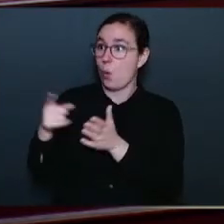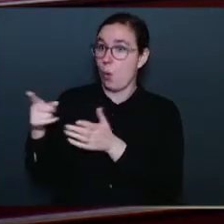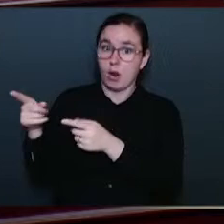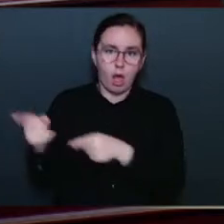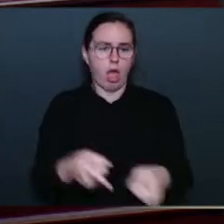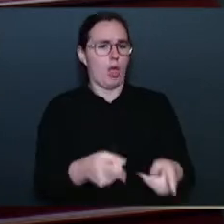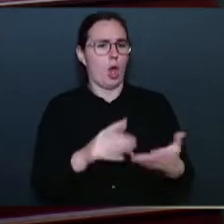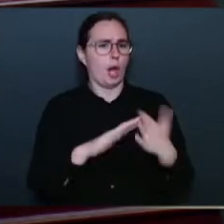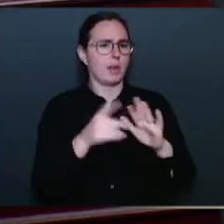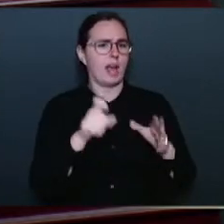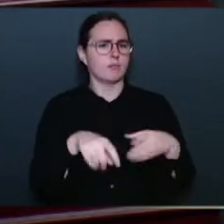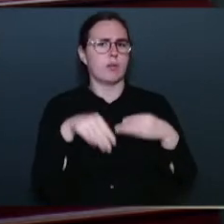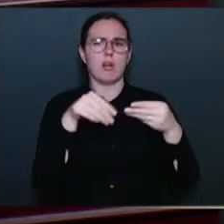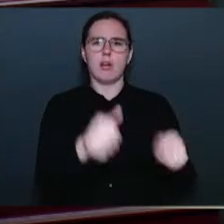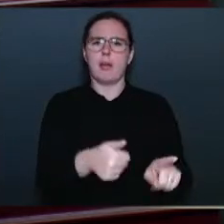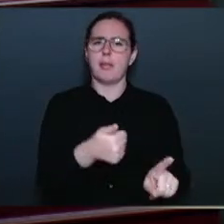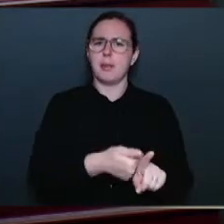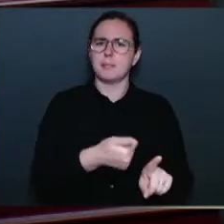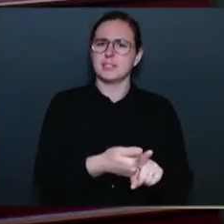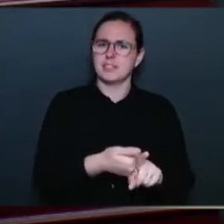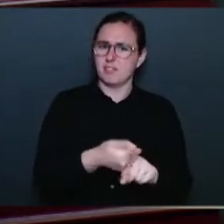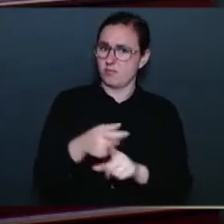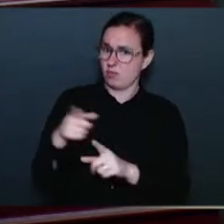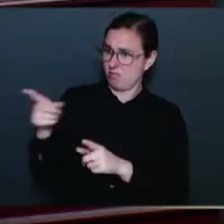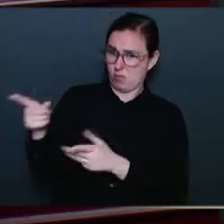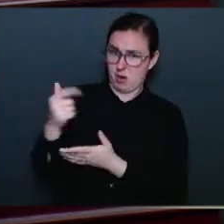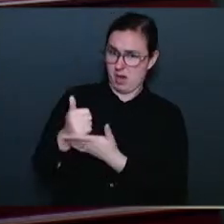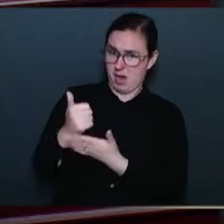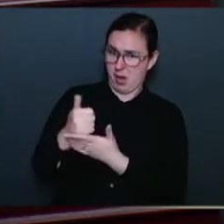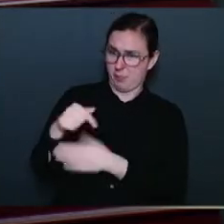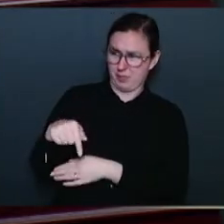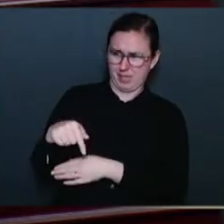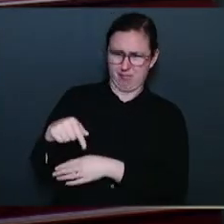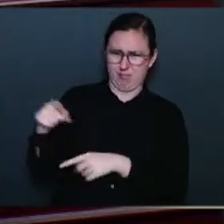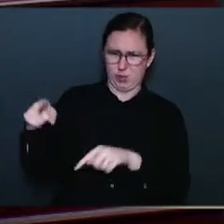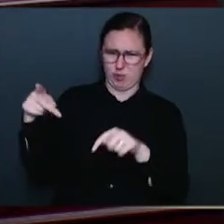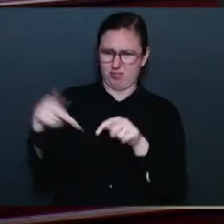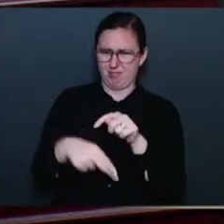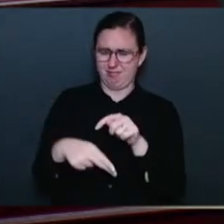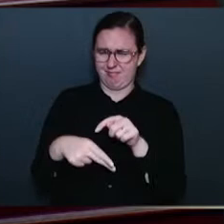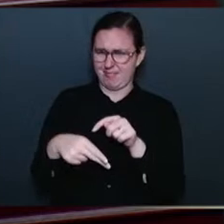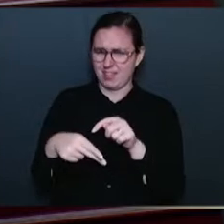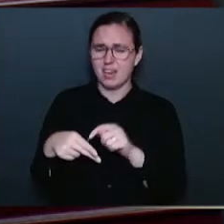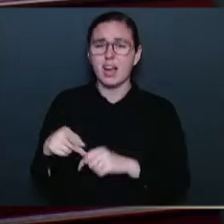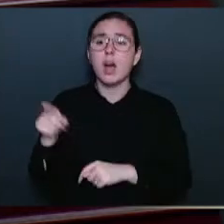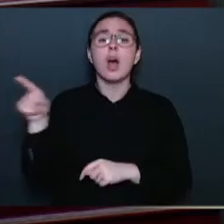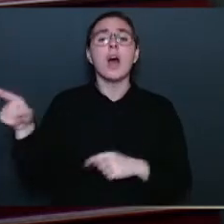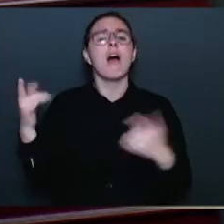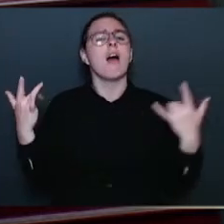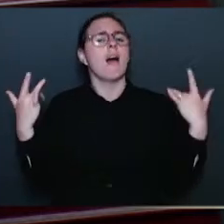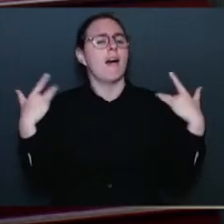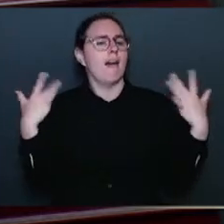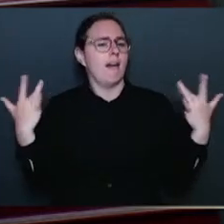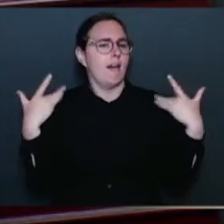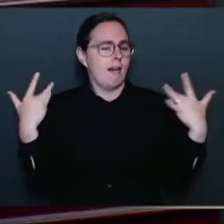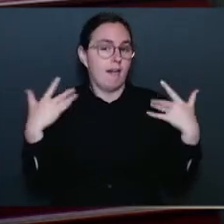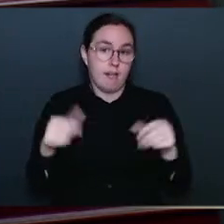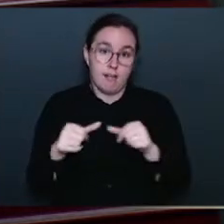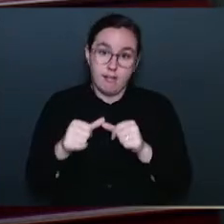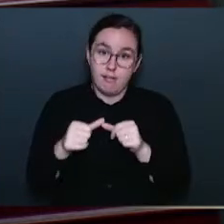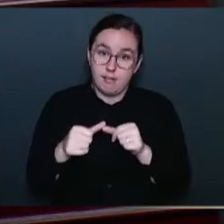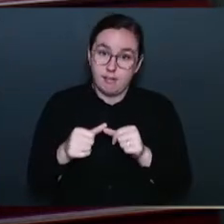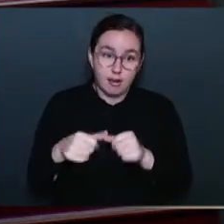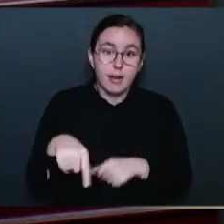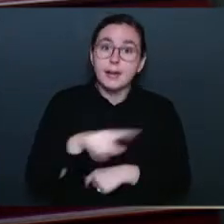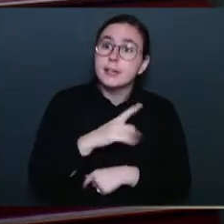example of this Minister bucking all of his actions and expecting albertans to just accept it given that Bamford can were discussing adding a